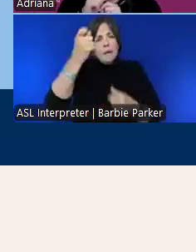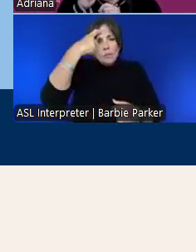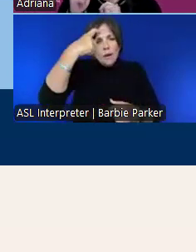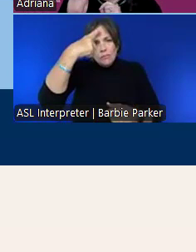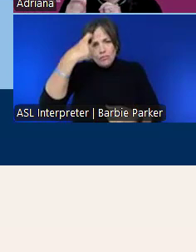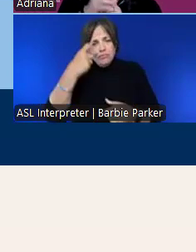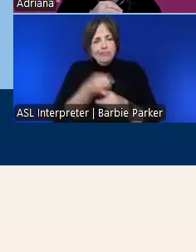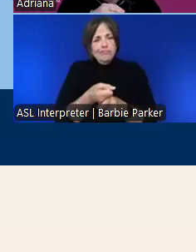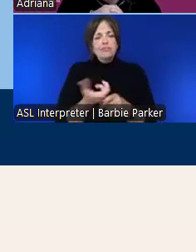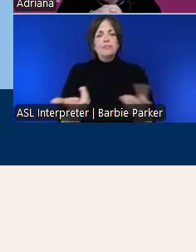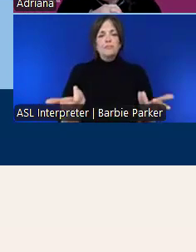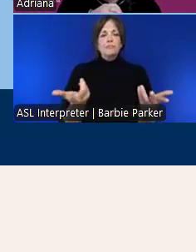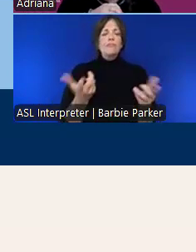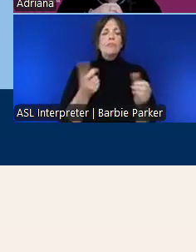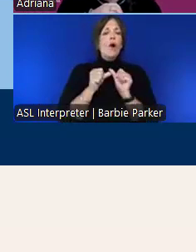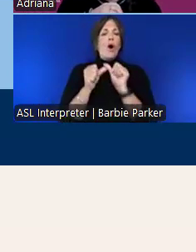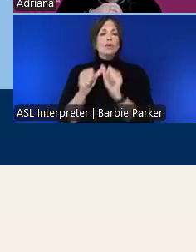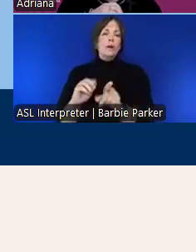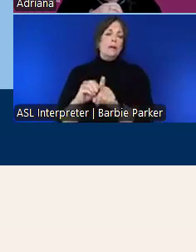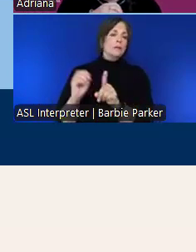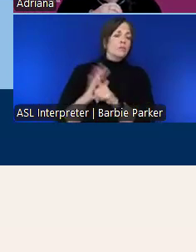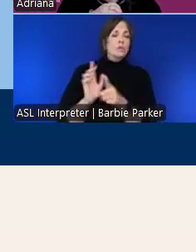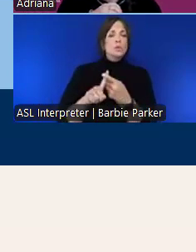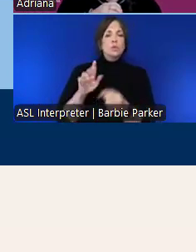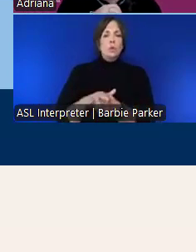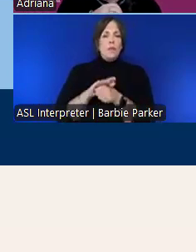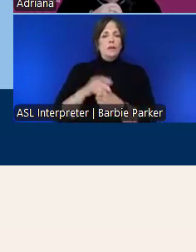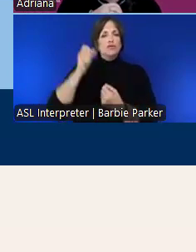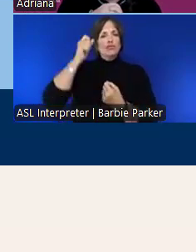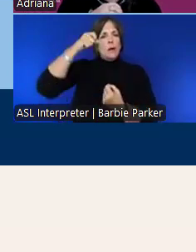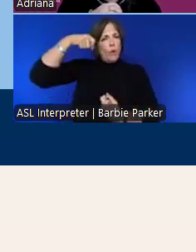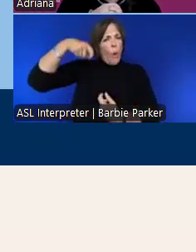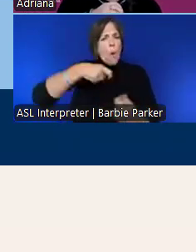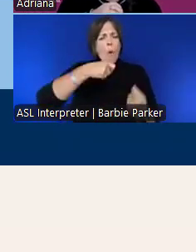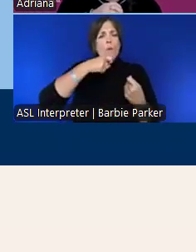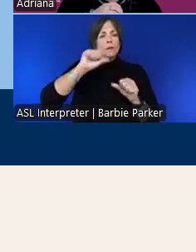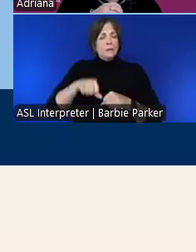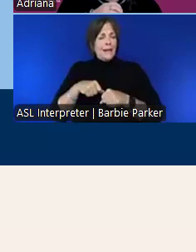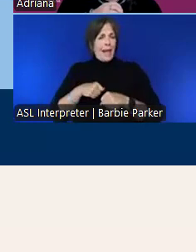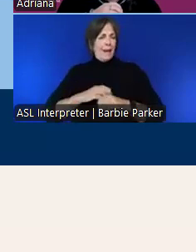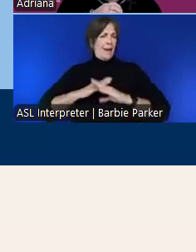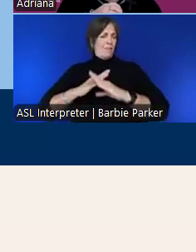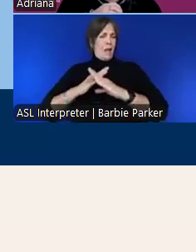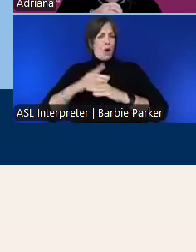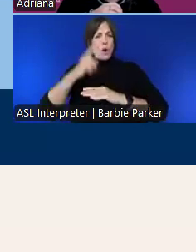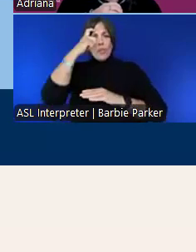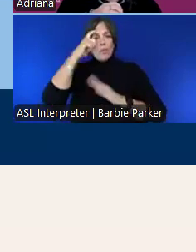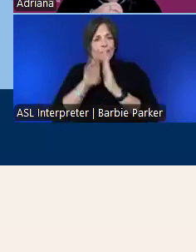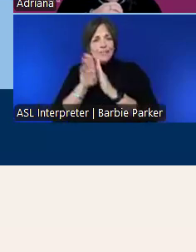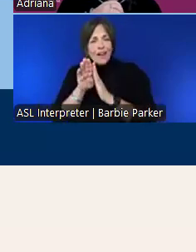the ongoing exposure to the stress hormones can impair brain development and the nervous